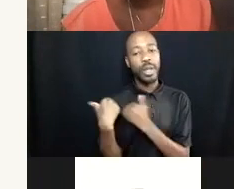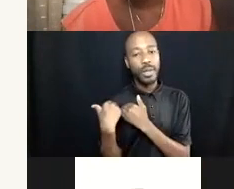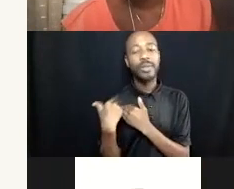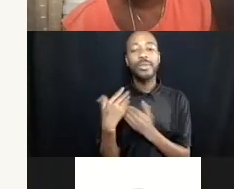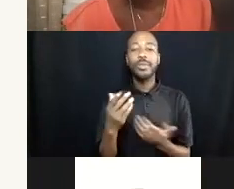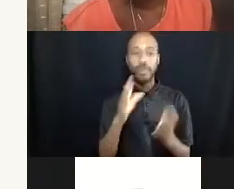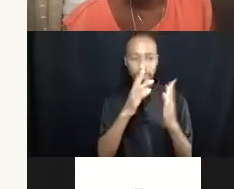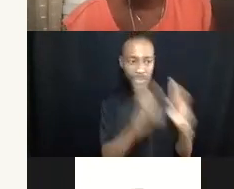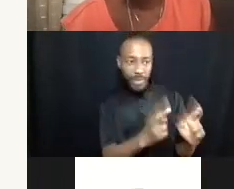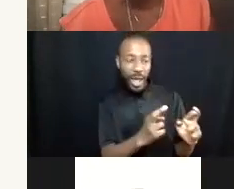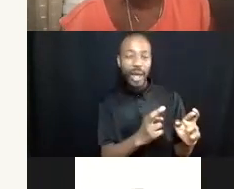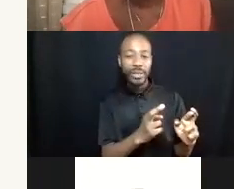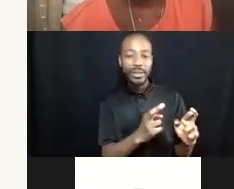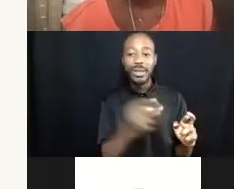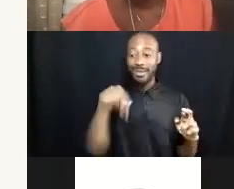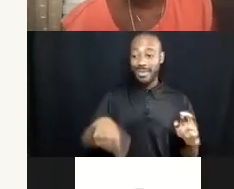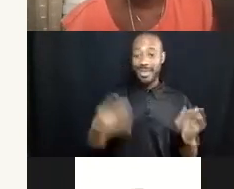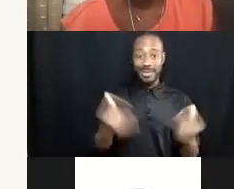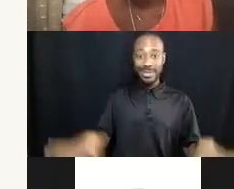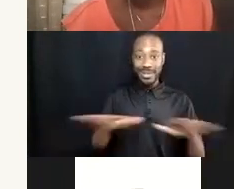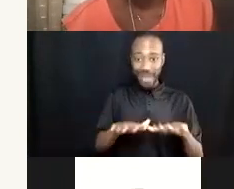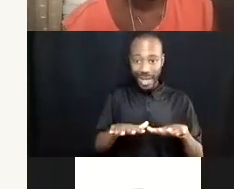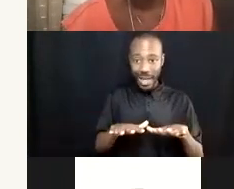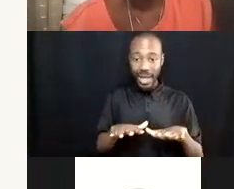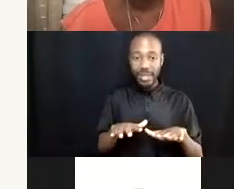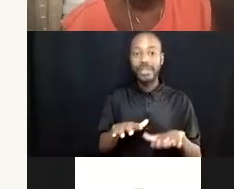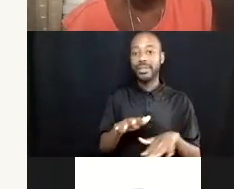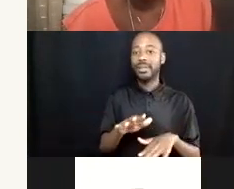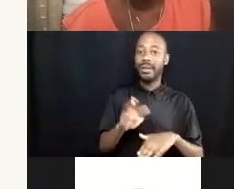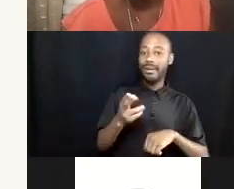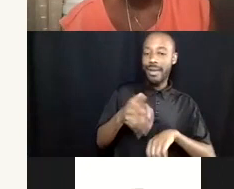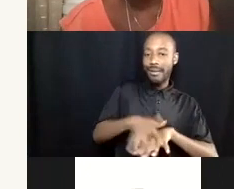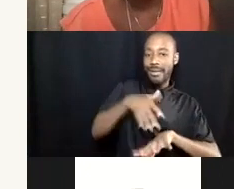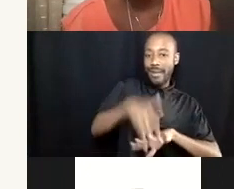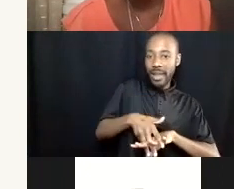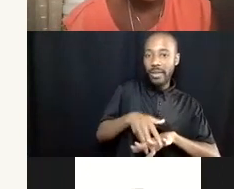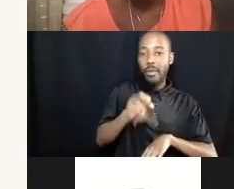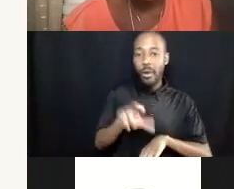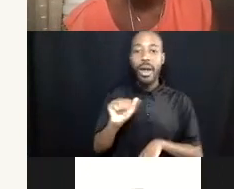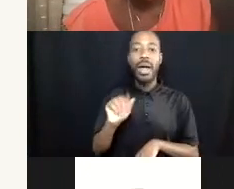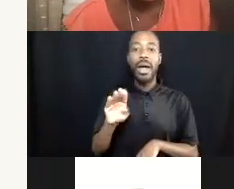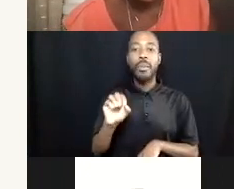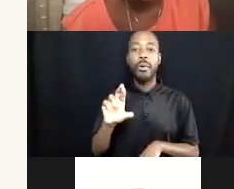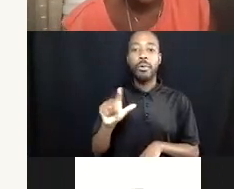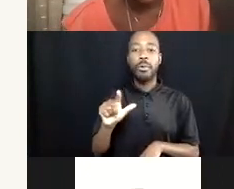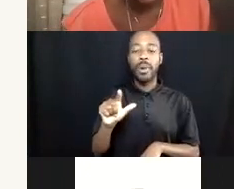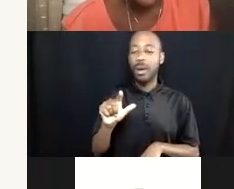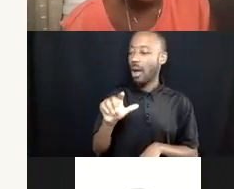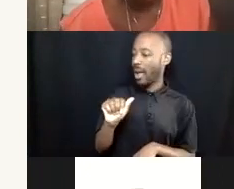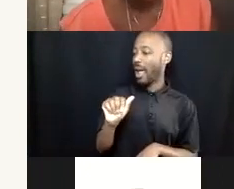on is the traditional territory of Native or an Aboriginal community, and we are all here because this land